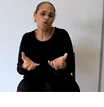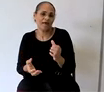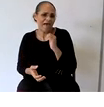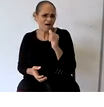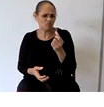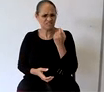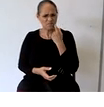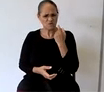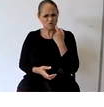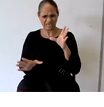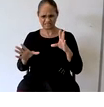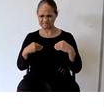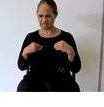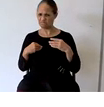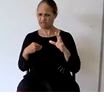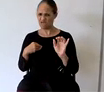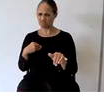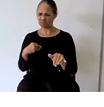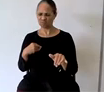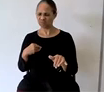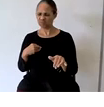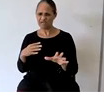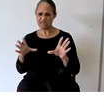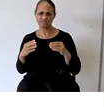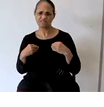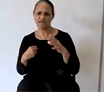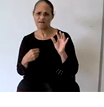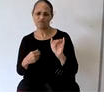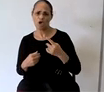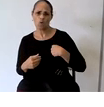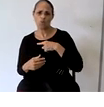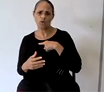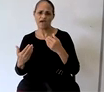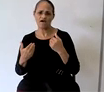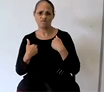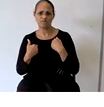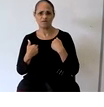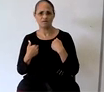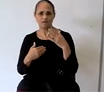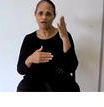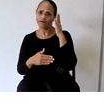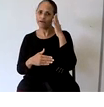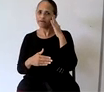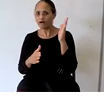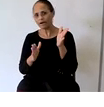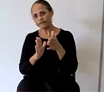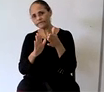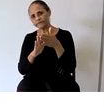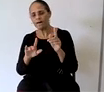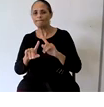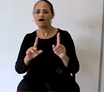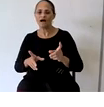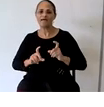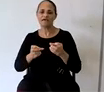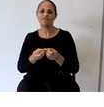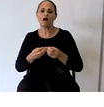to accept that and accept that we have even been acknowledged. And that's why I gave a lot of my